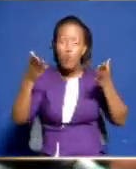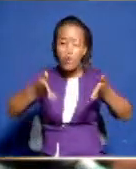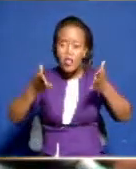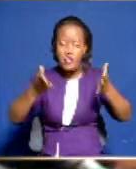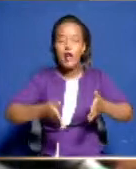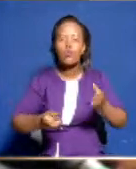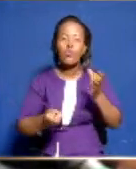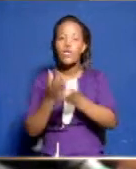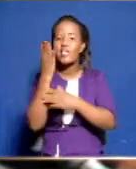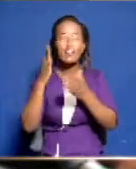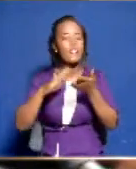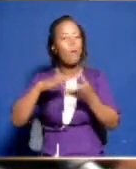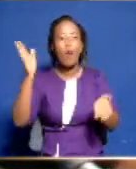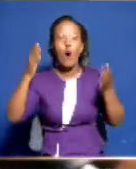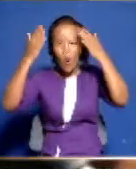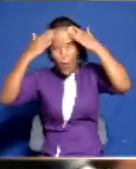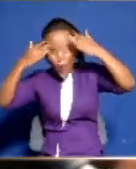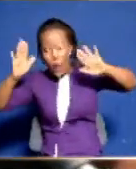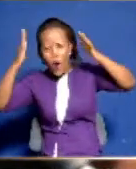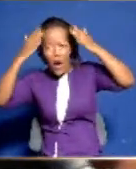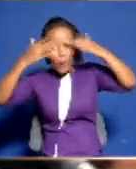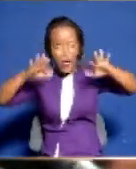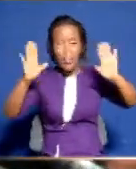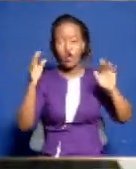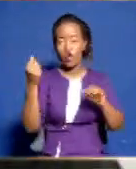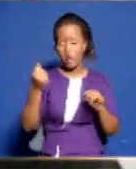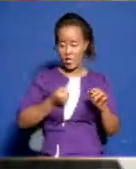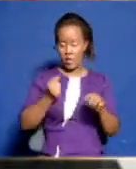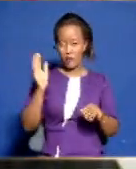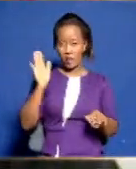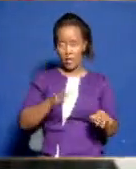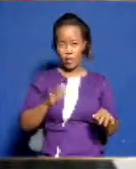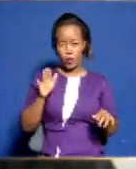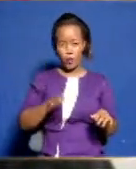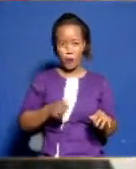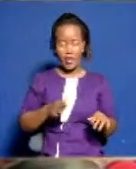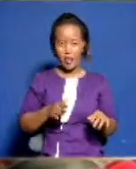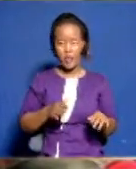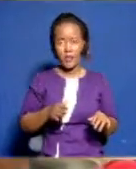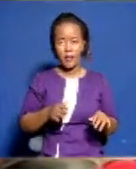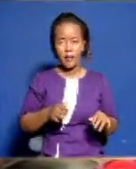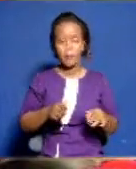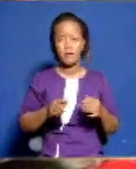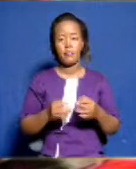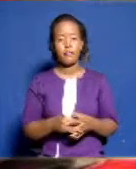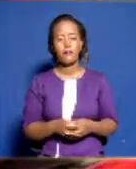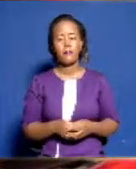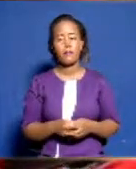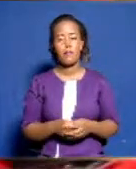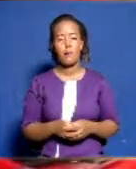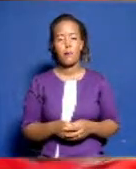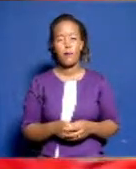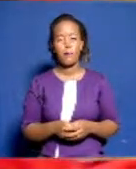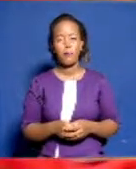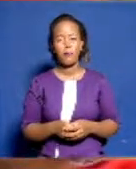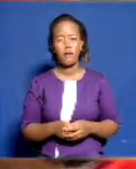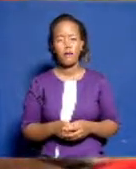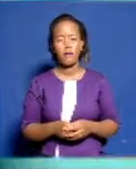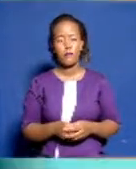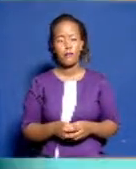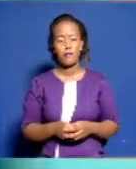more awareness, to build capacity on girls and women. For Channel 1 News, Amnesty Imano Okoth.